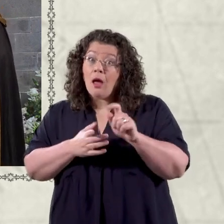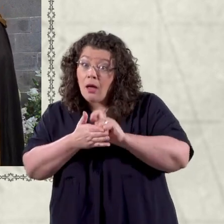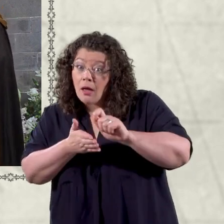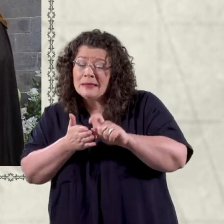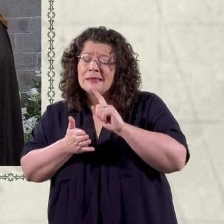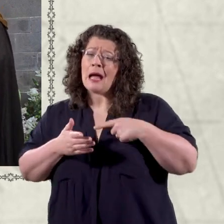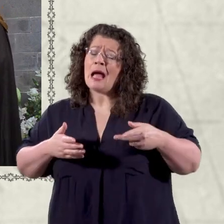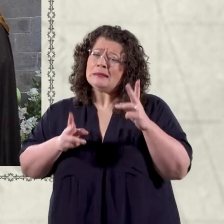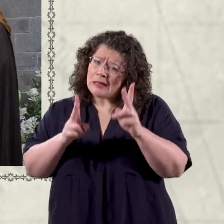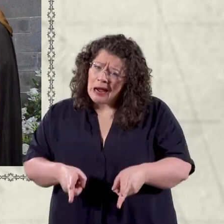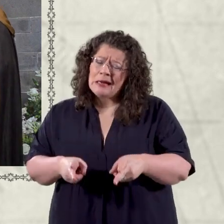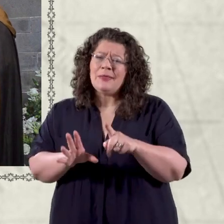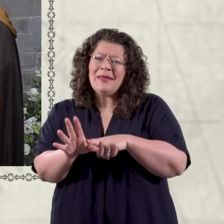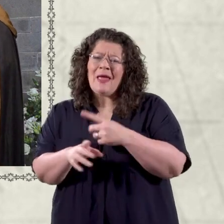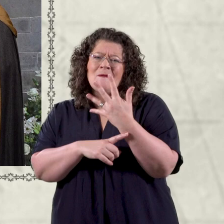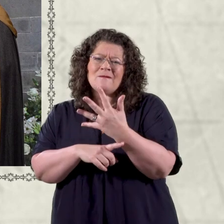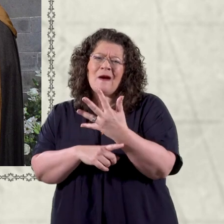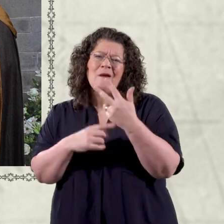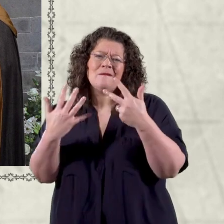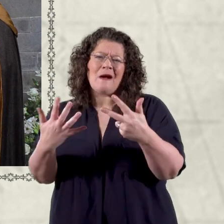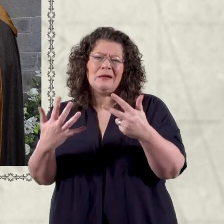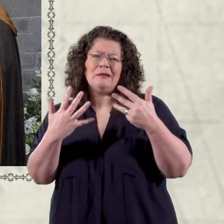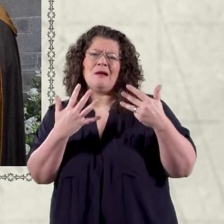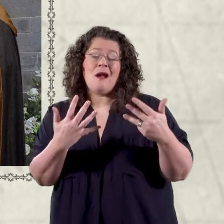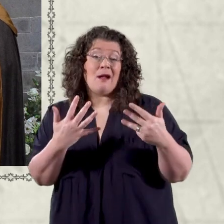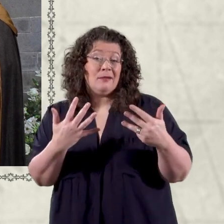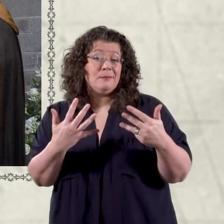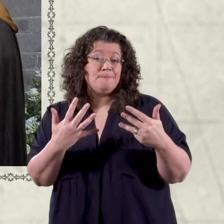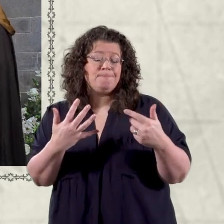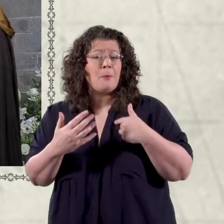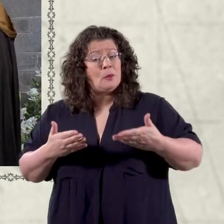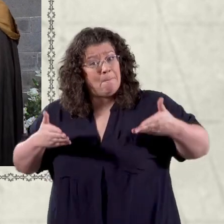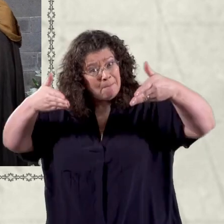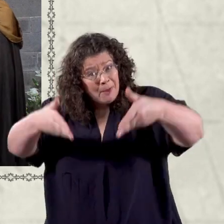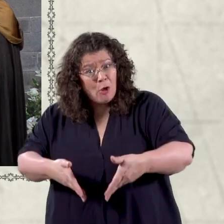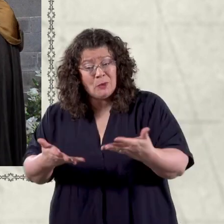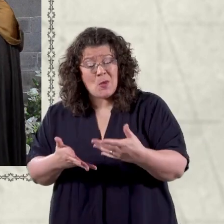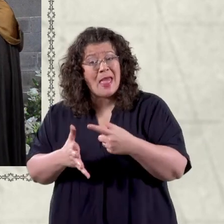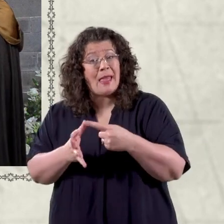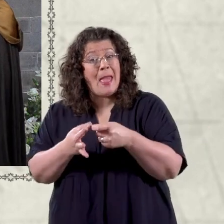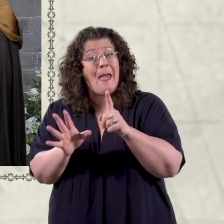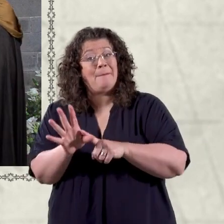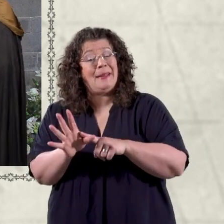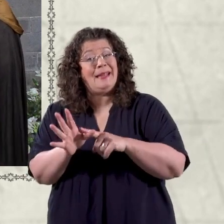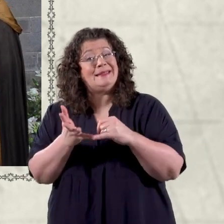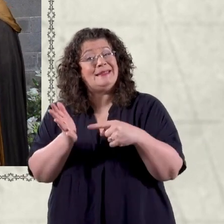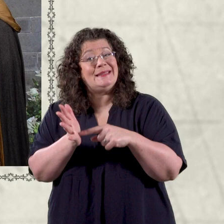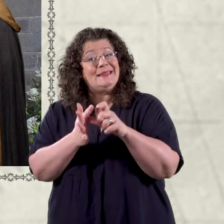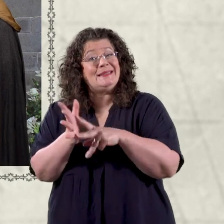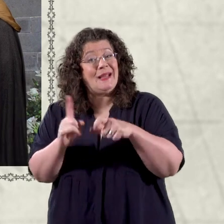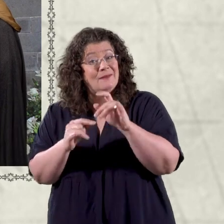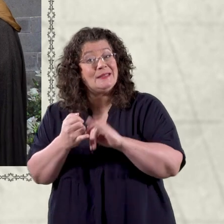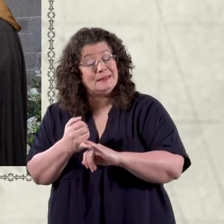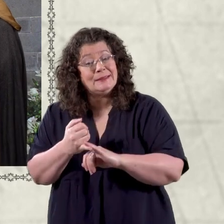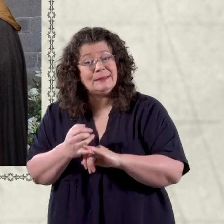Rhygyfarch, I died in the year 589. And I was buried here in the abbey